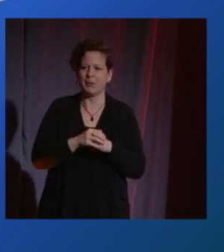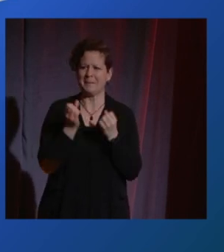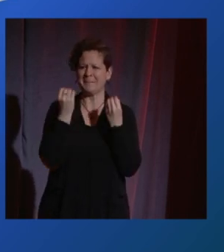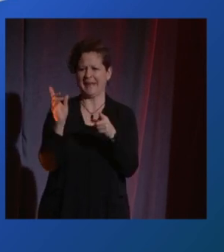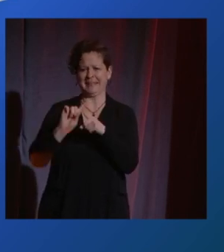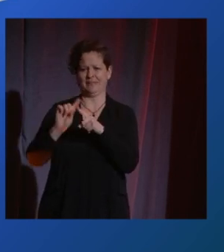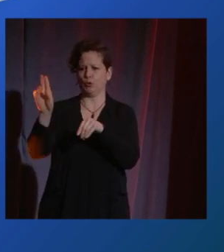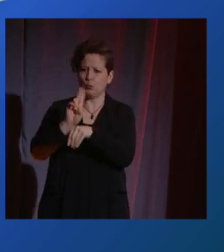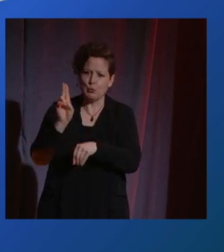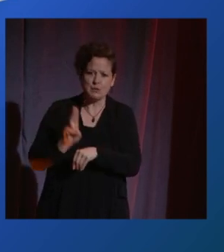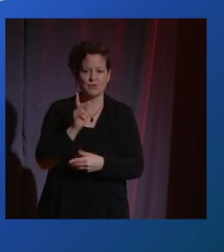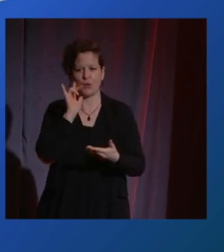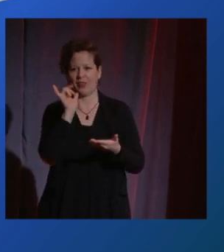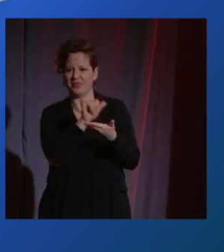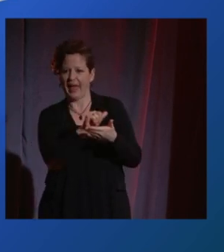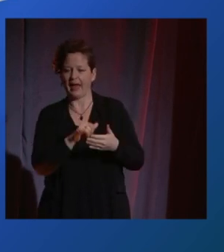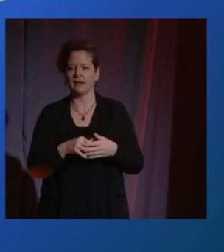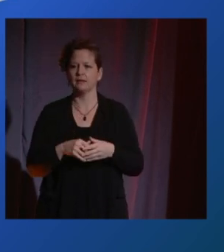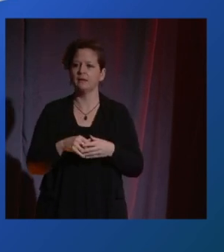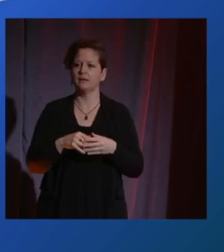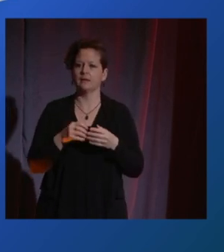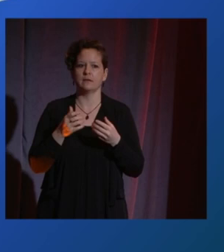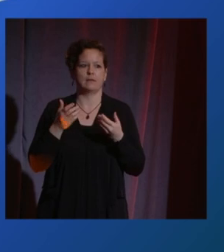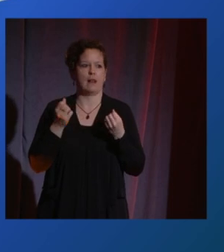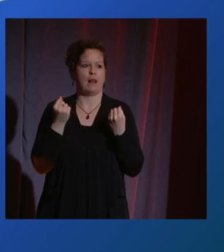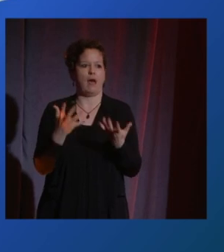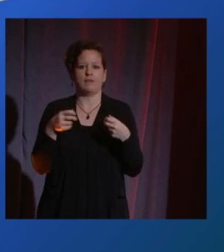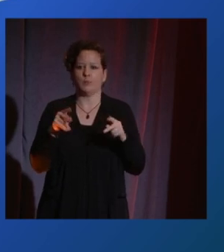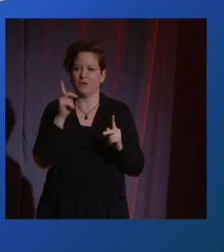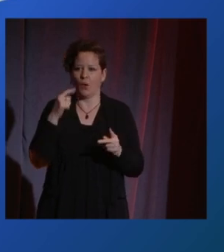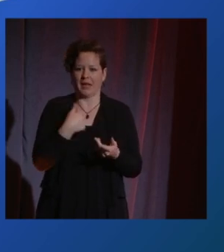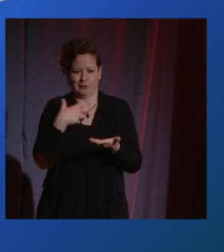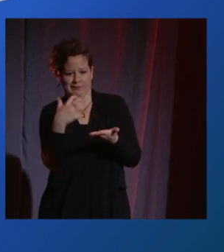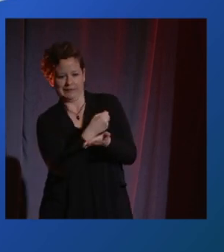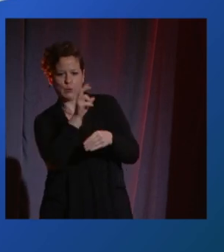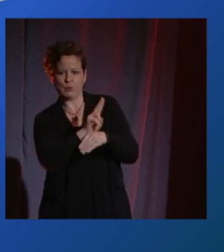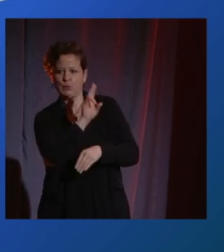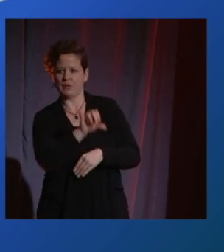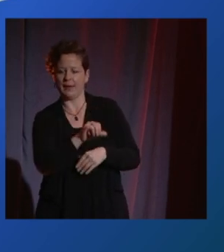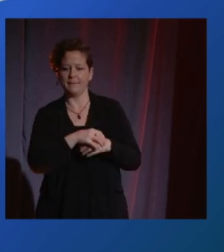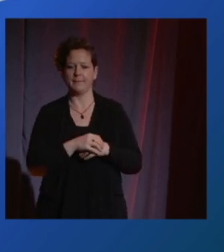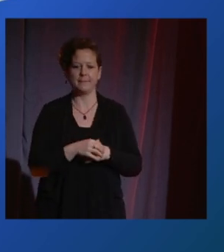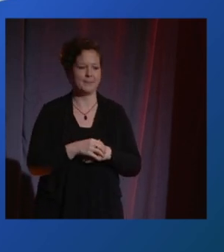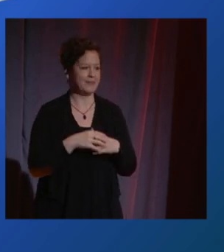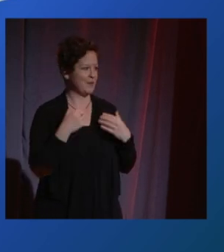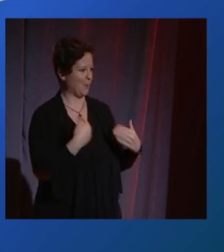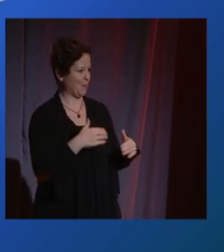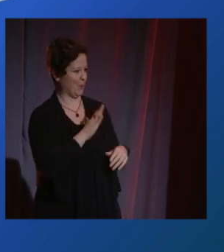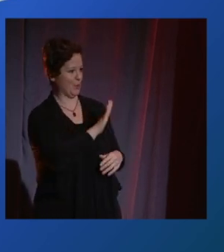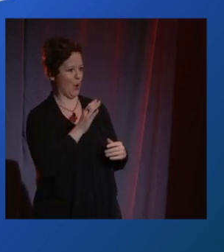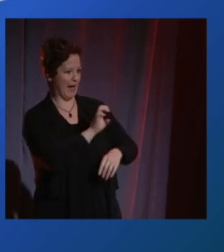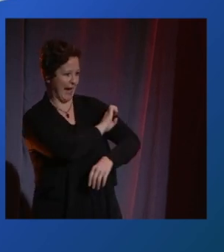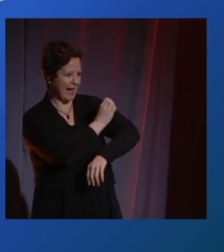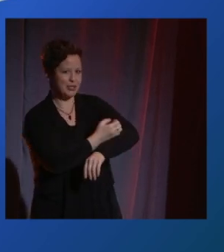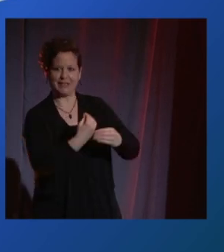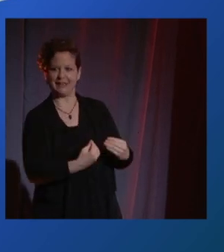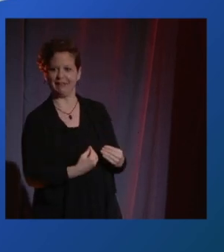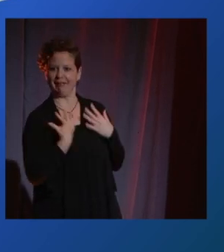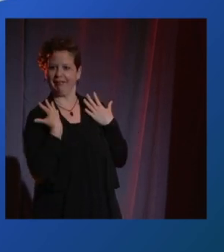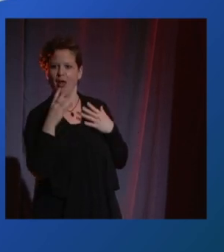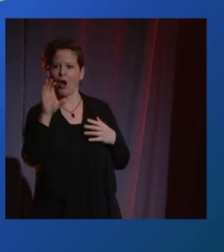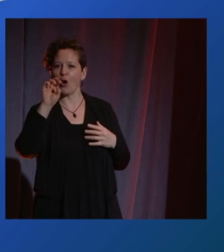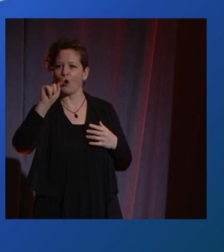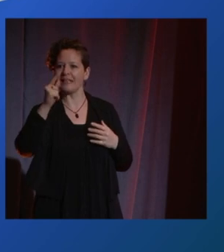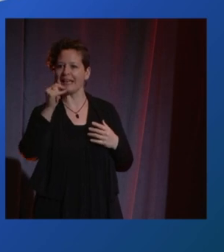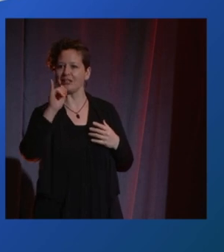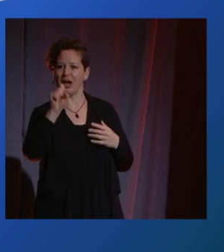opportunities to get some of that stuff y so your energy is contagious I was watching your faces and then I was looking